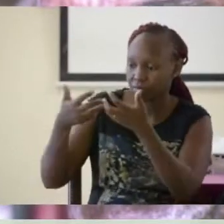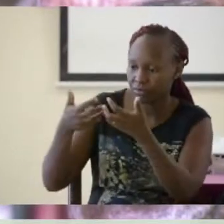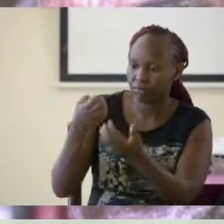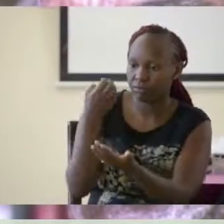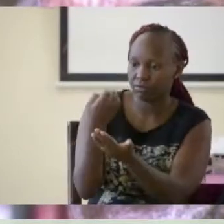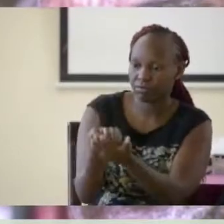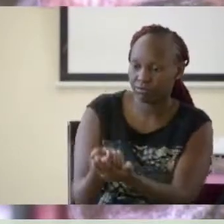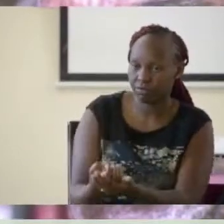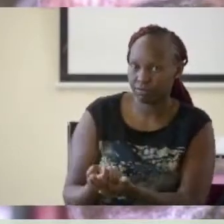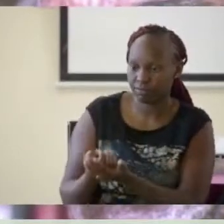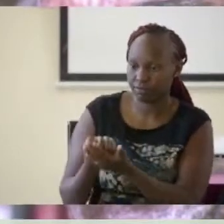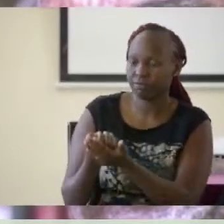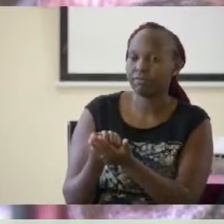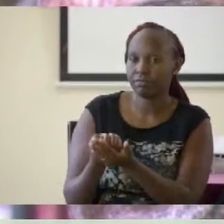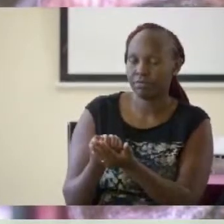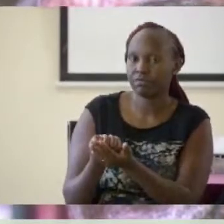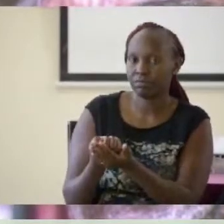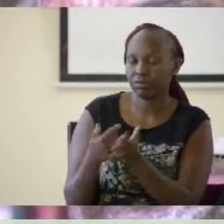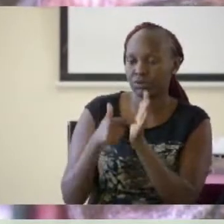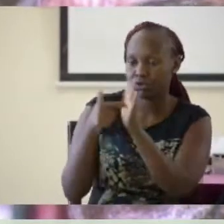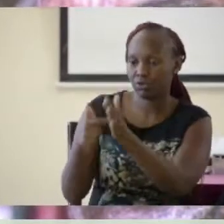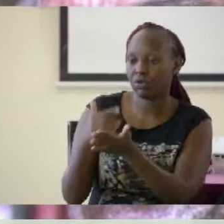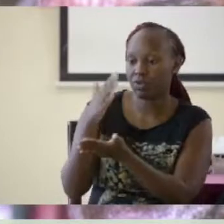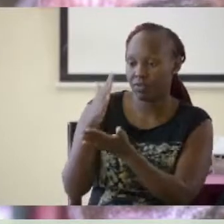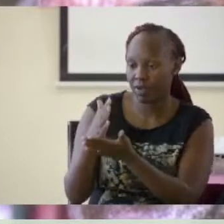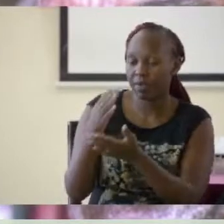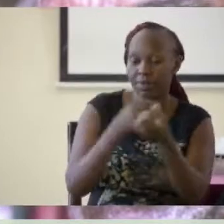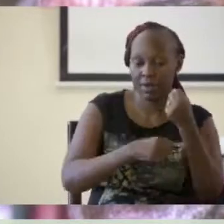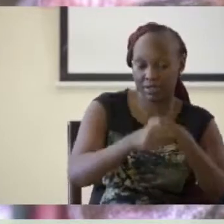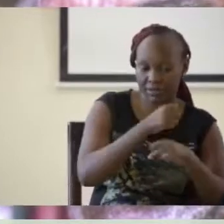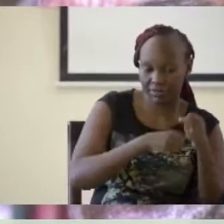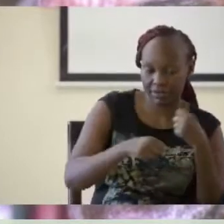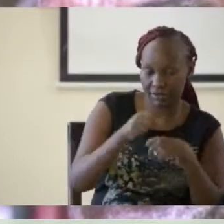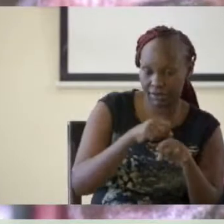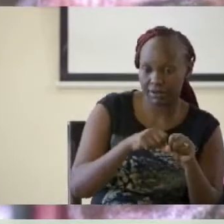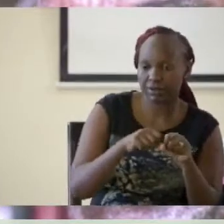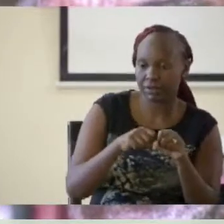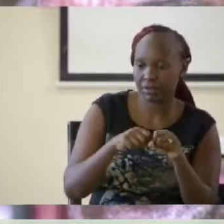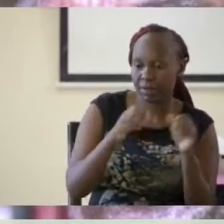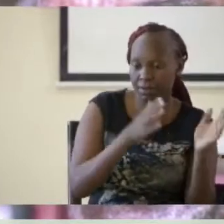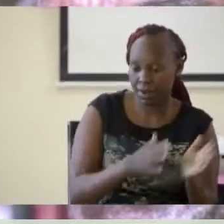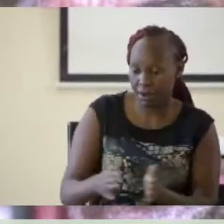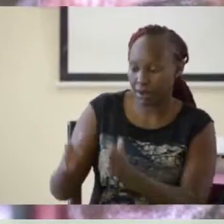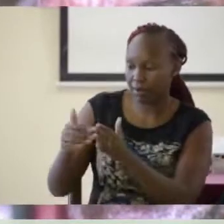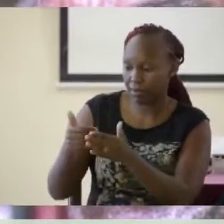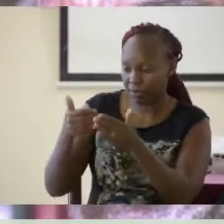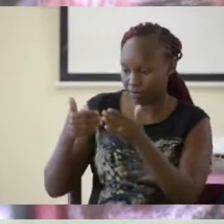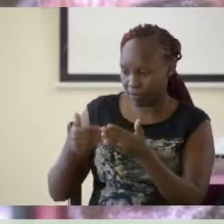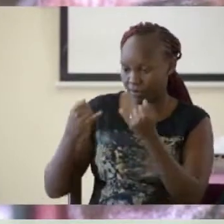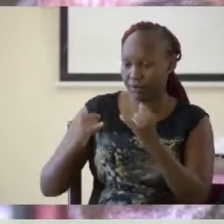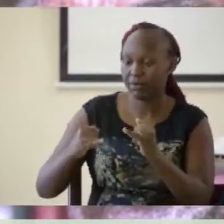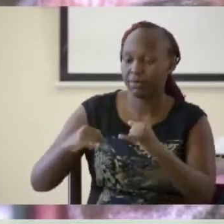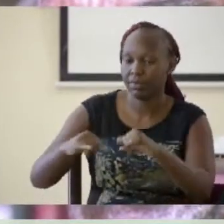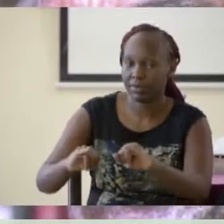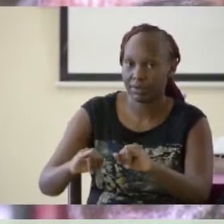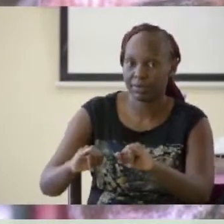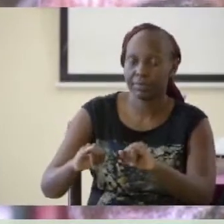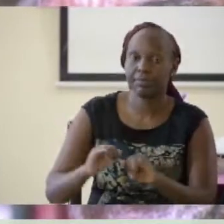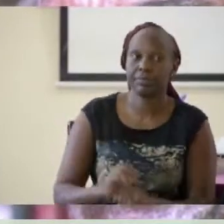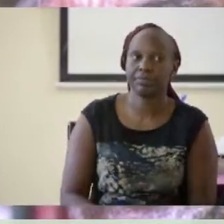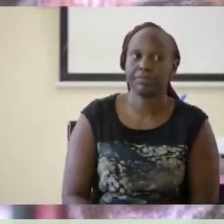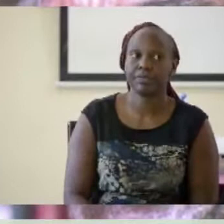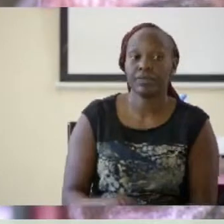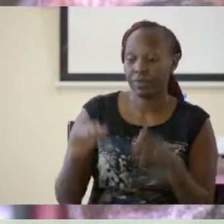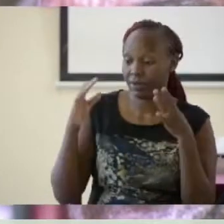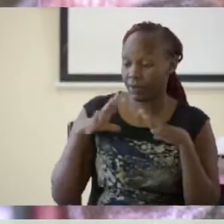or confirm that the actual activities that were planned were implemented, and